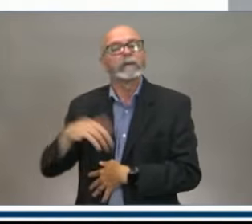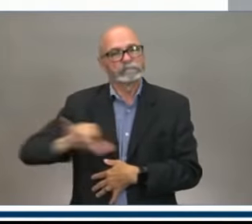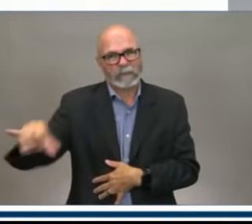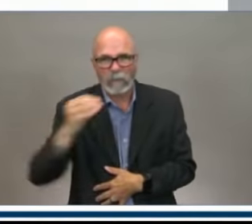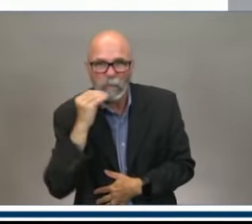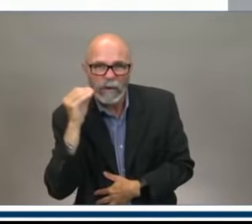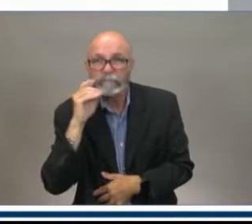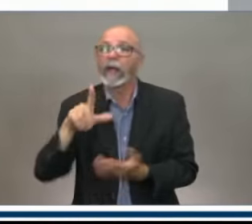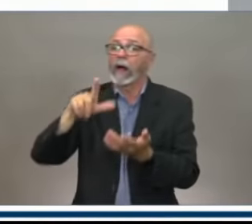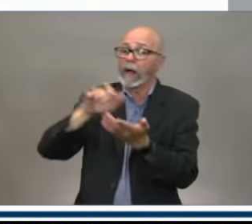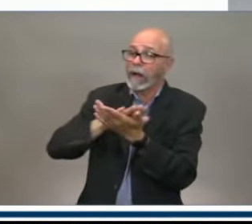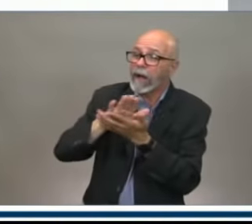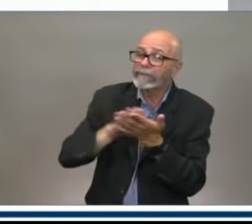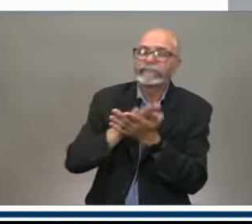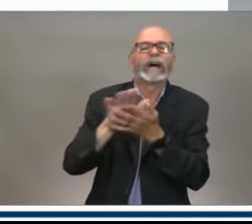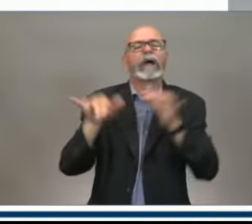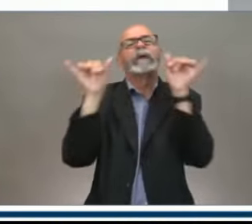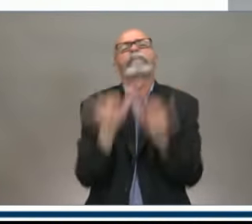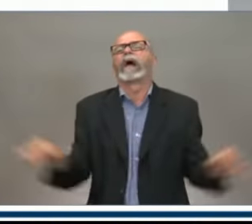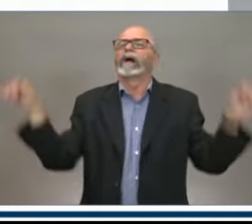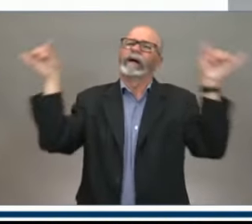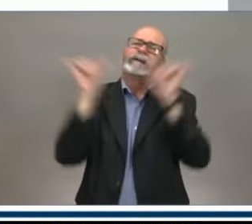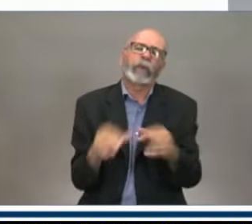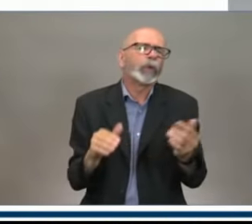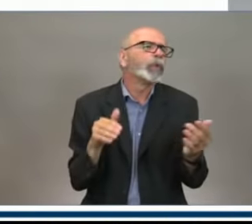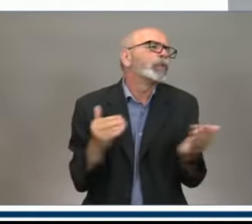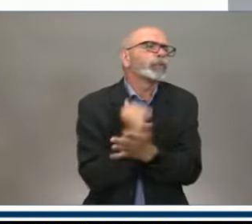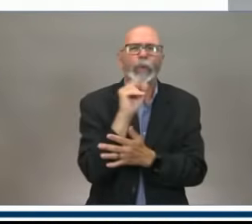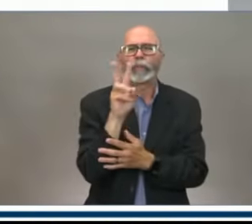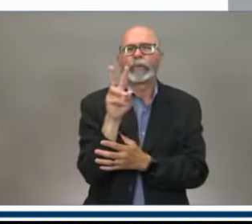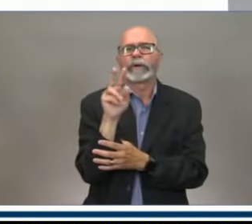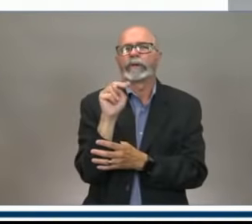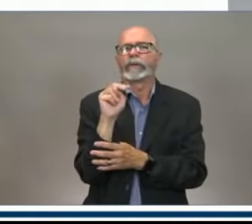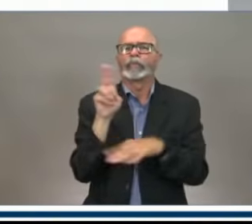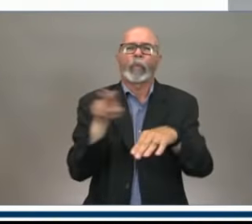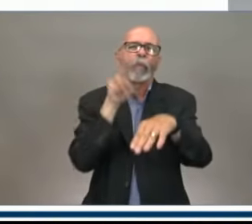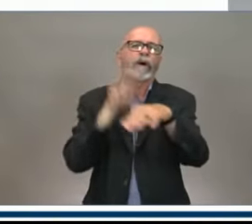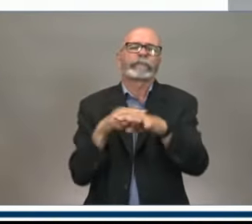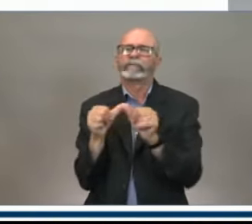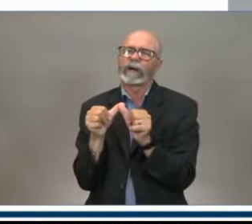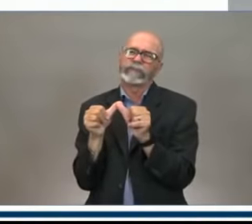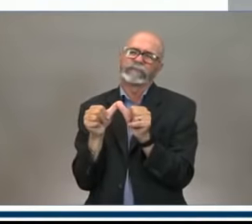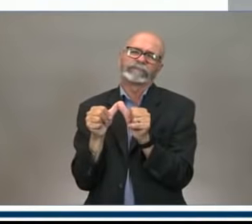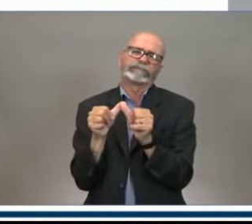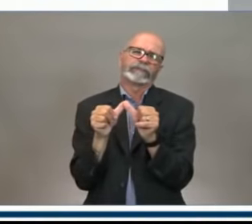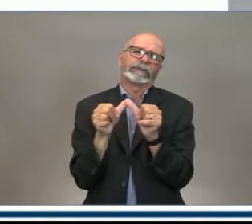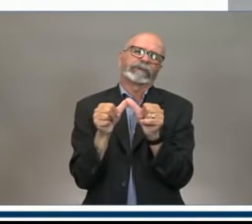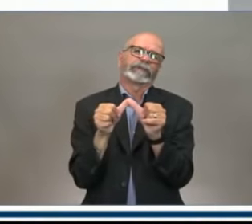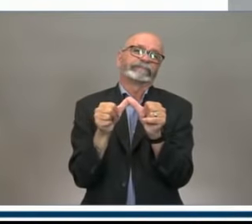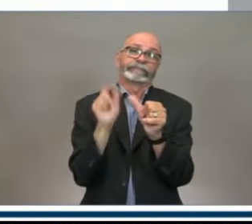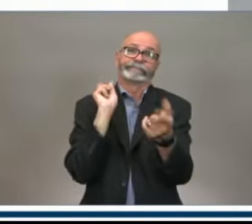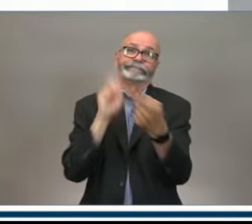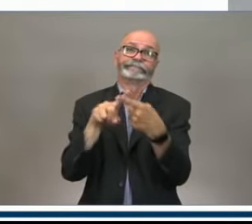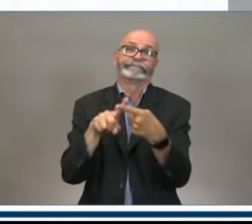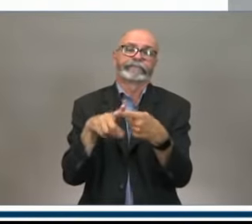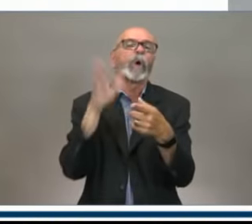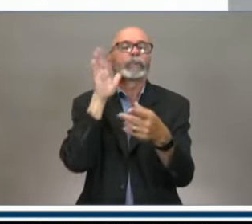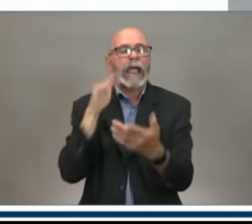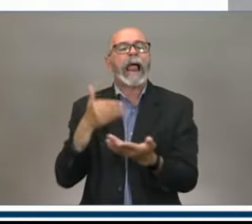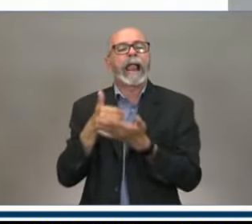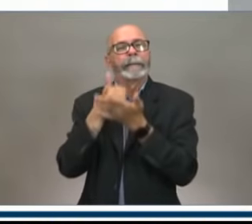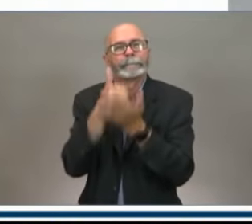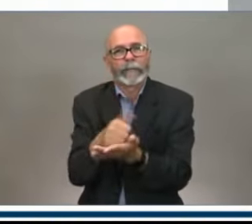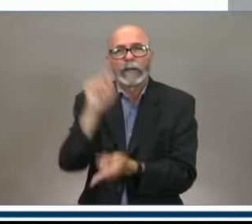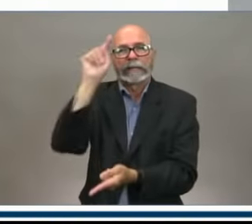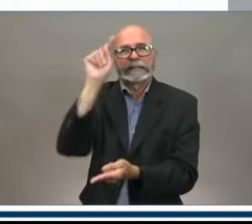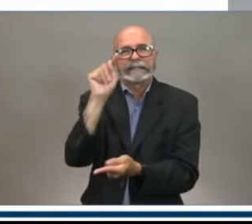Those are part of a new normal and have to be sustained, and are part of what will help us to minimize the impact when a second wave